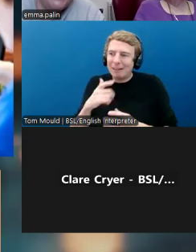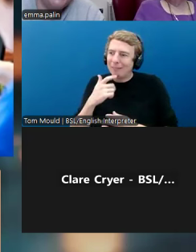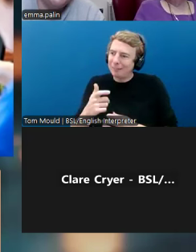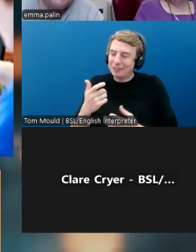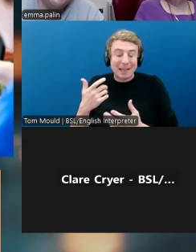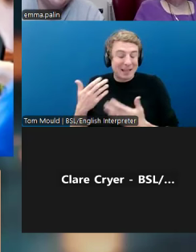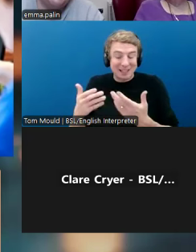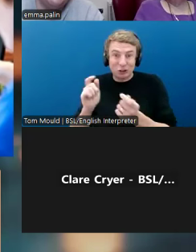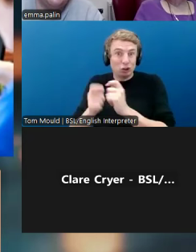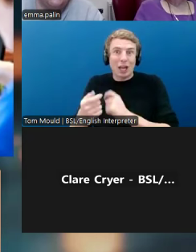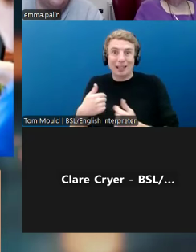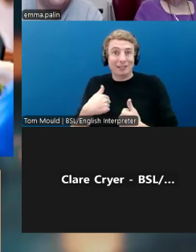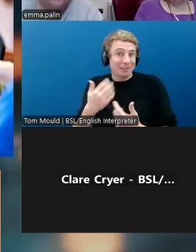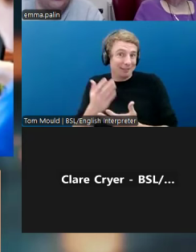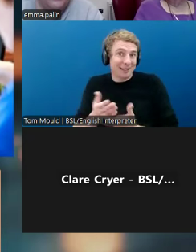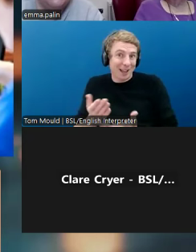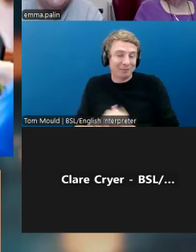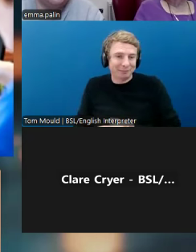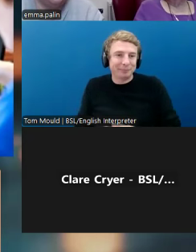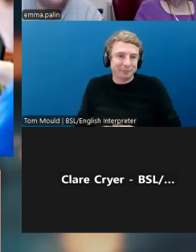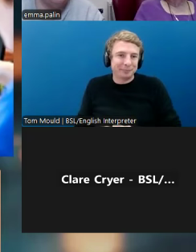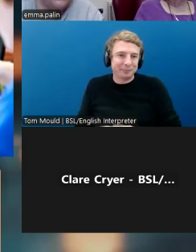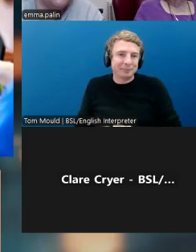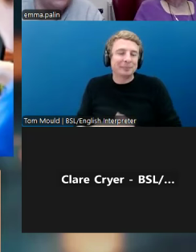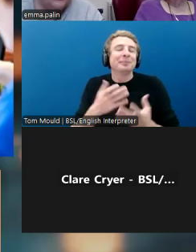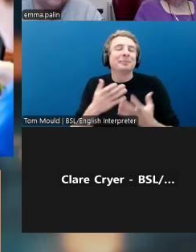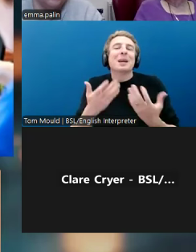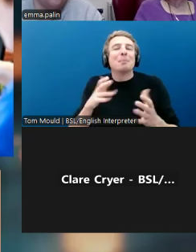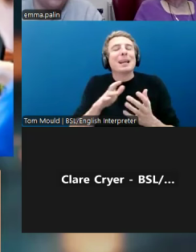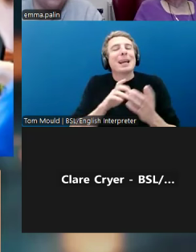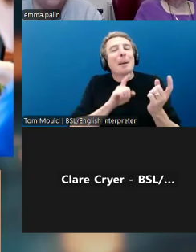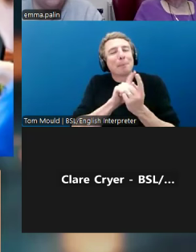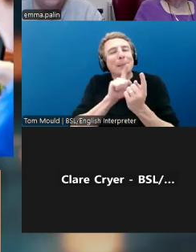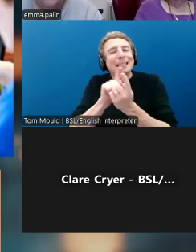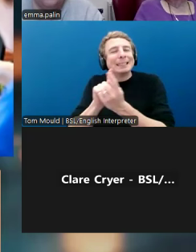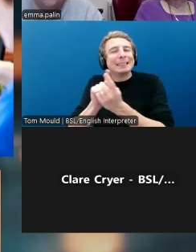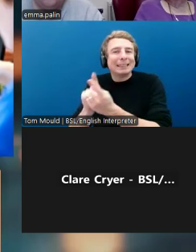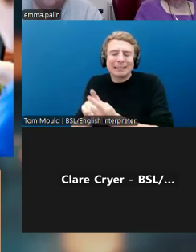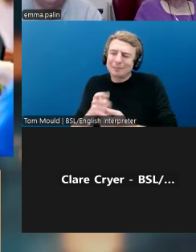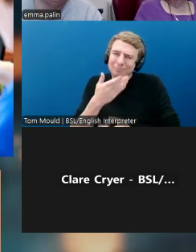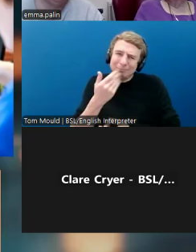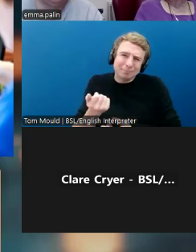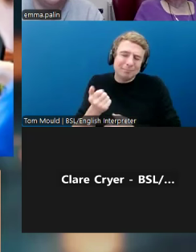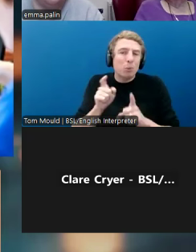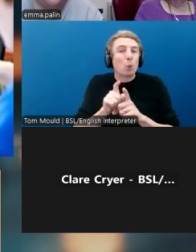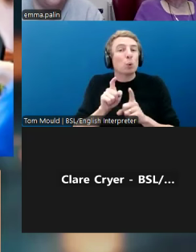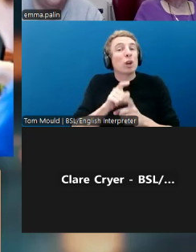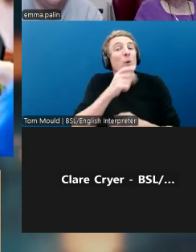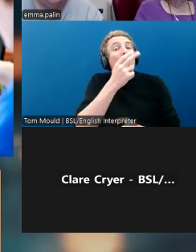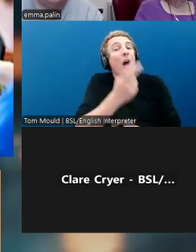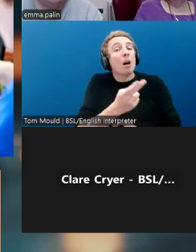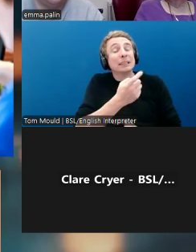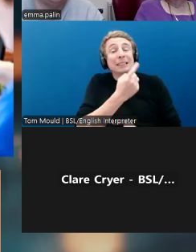So they really got to know our residents on a one-to-one basis, and they were flexible. So we all know